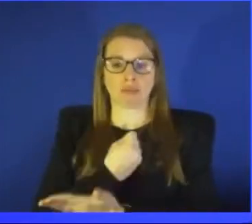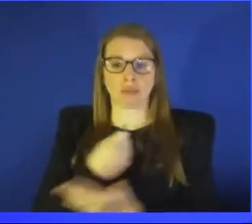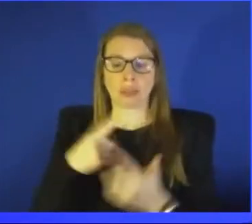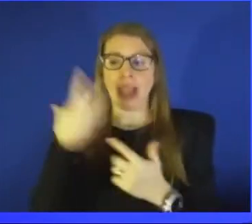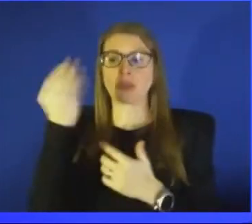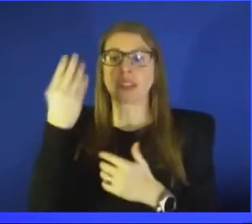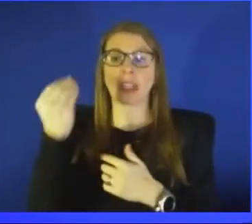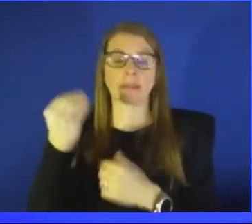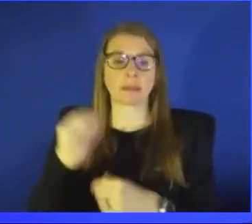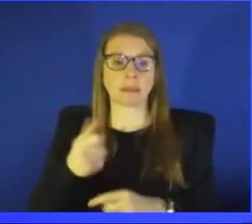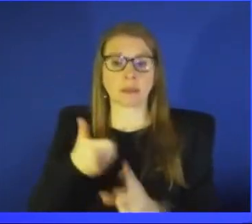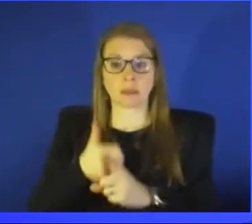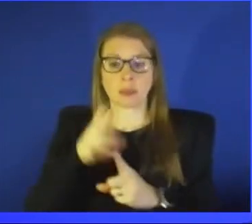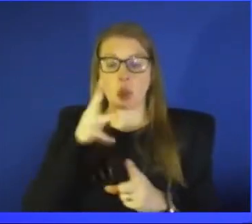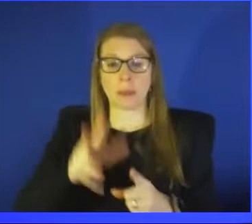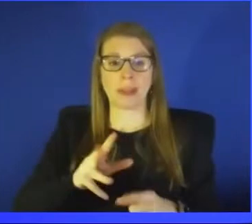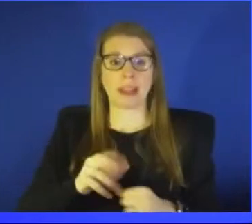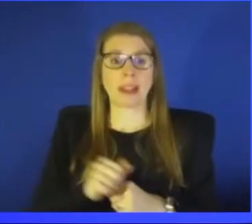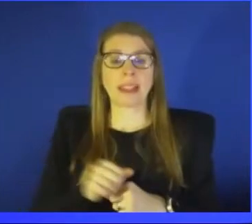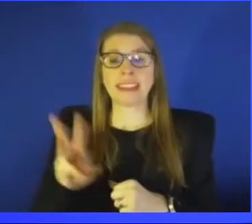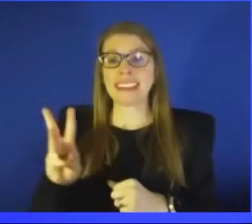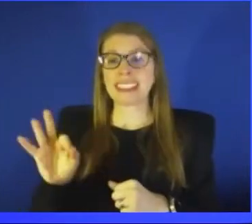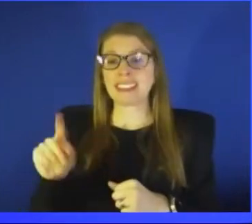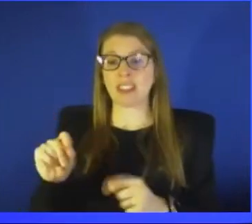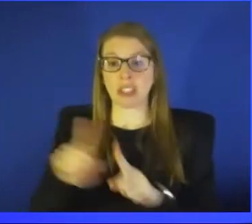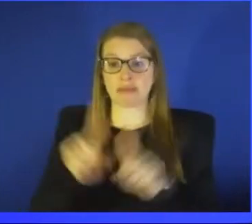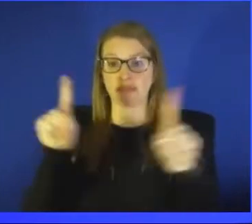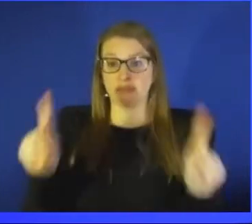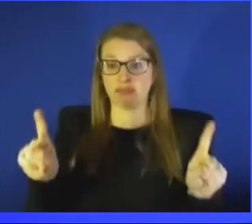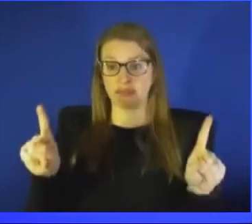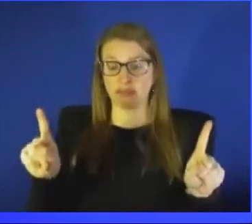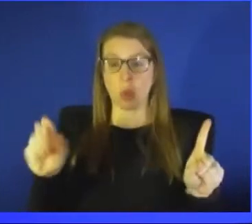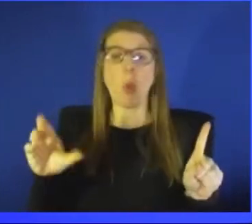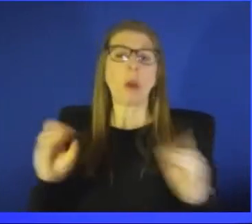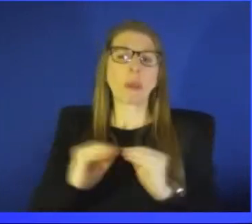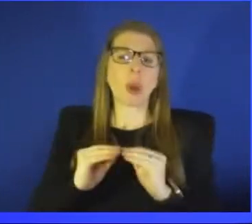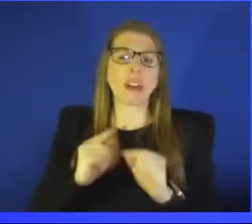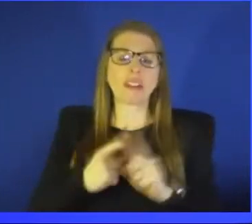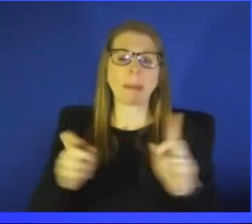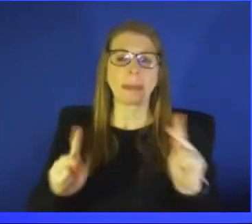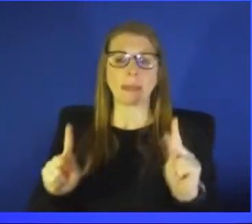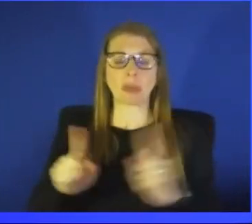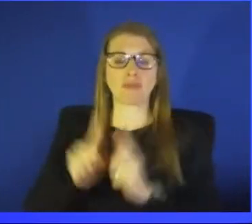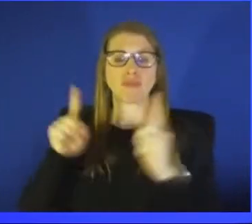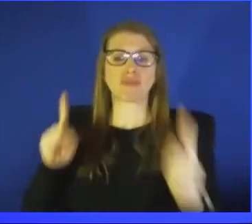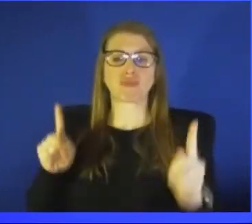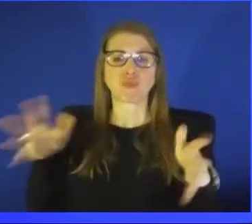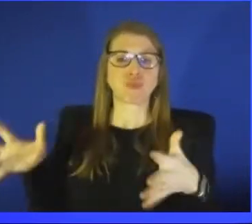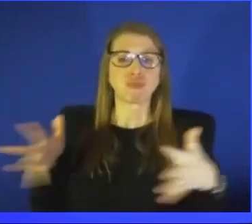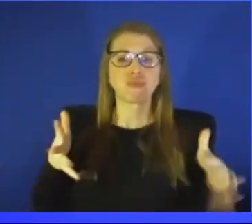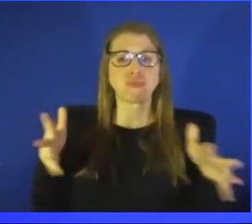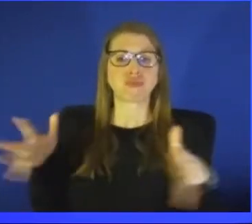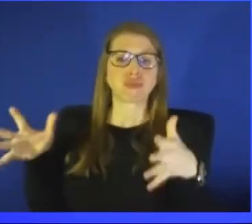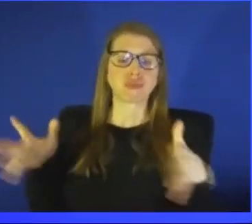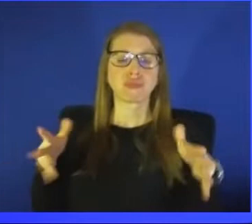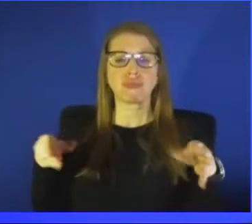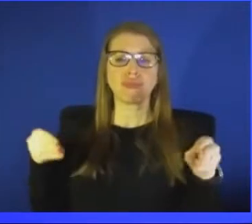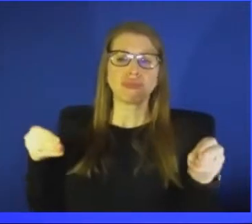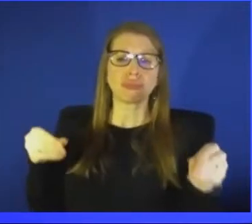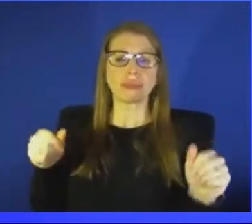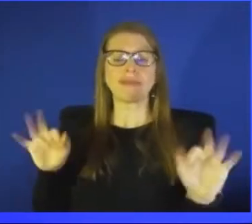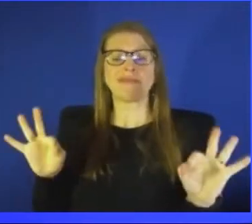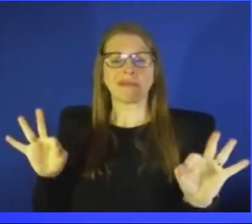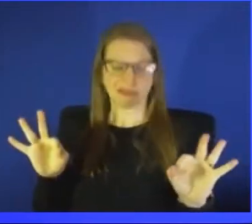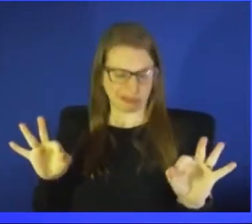be 6 feet or more away from somebody, and just with all the air current and things of that nature, you're going to be very